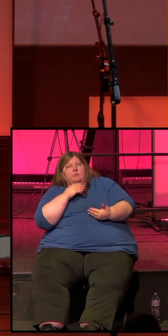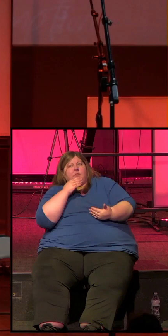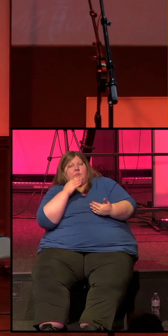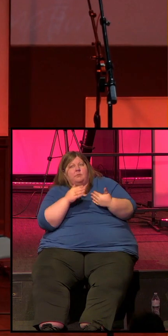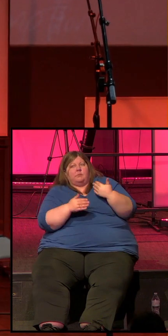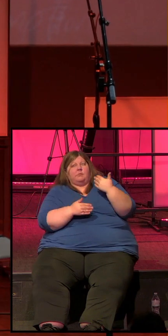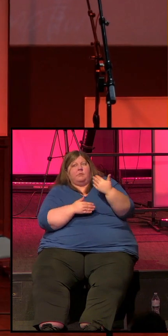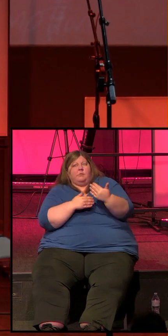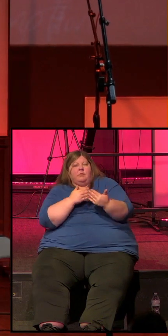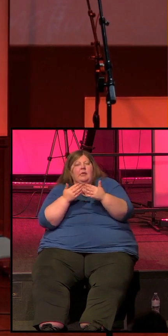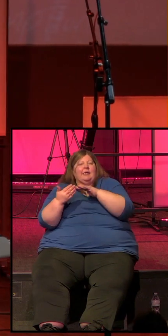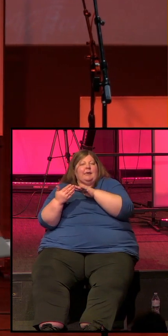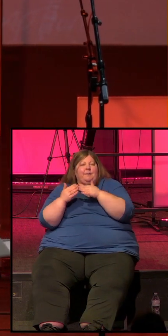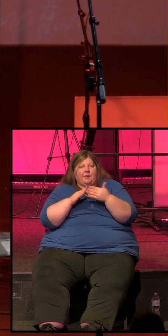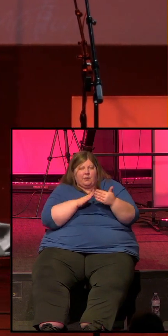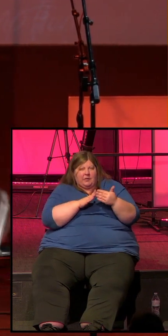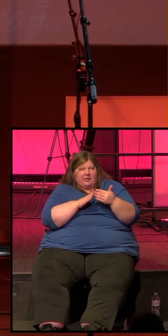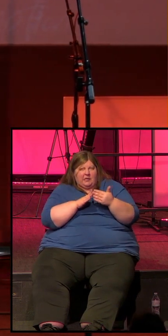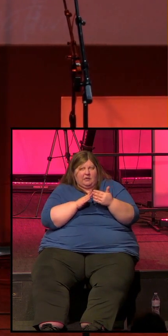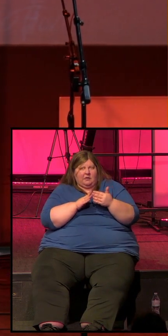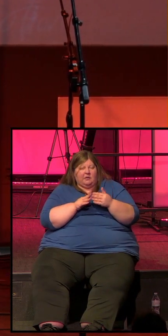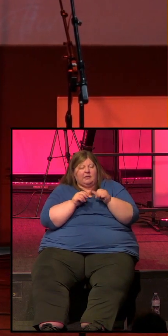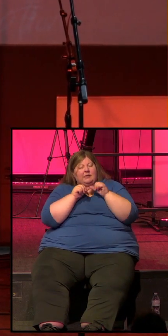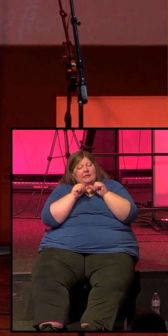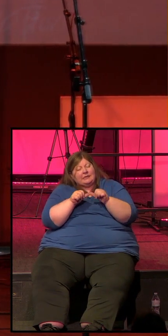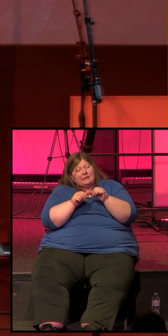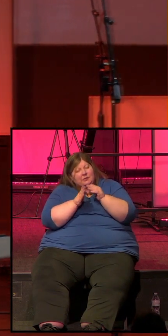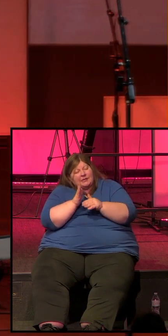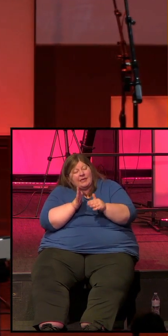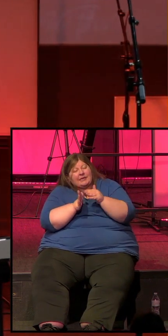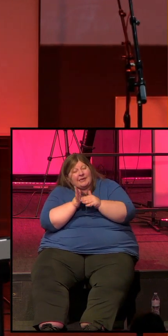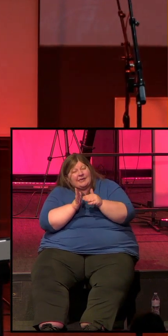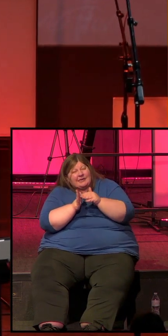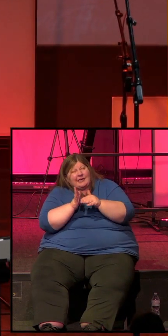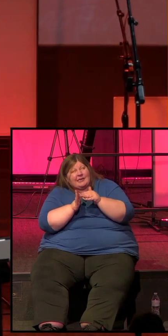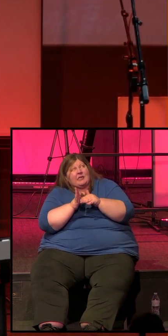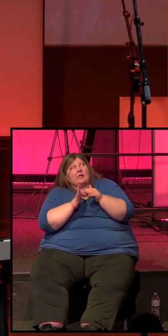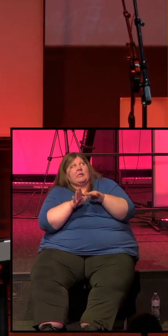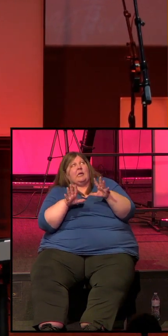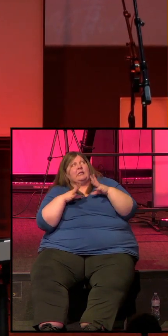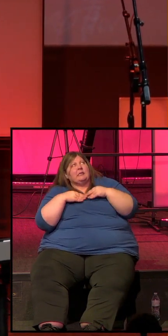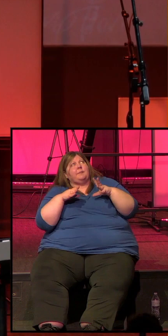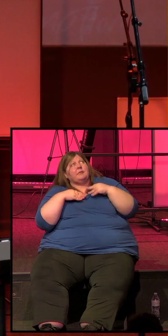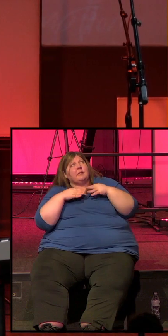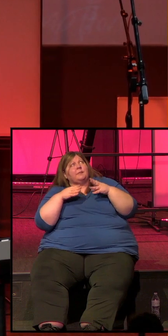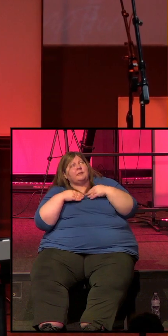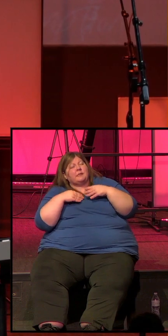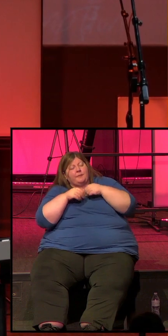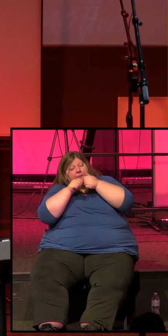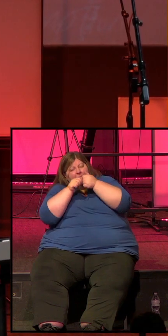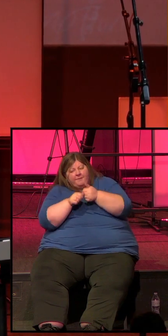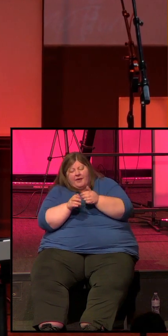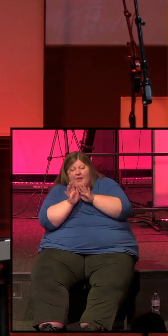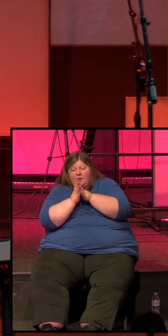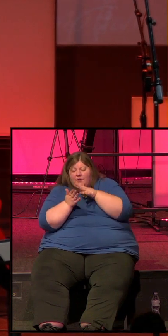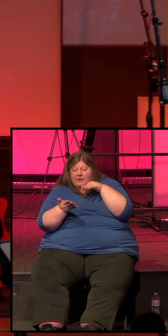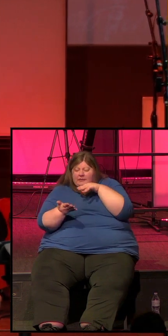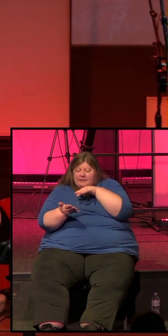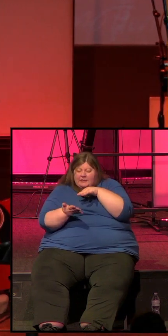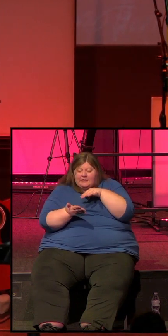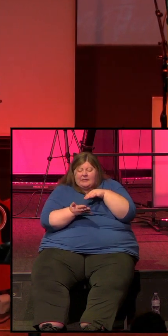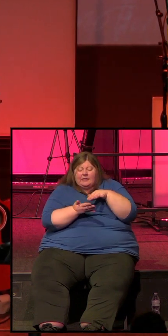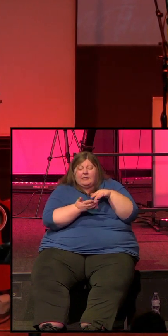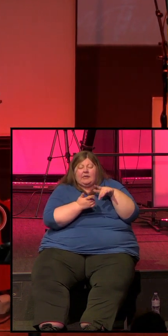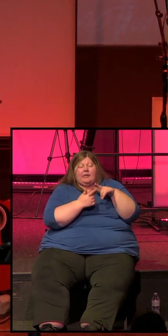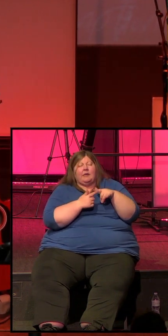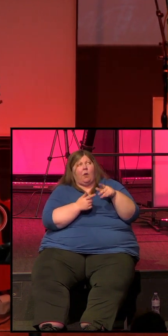community of believers. It happens as you continue repeatedly, daily, submitting to the Word of God, following the prompting of the Holy Spirit, allowing Him